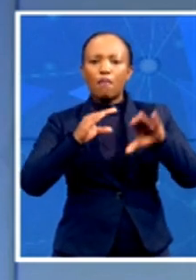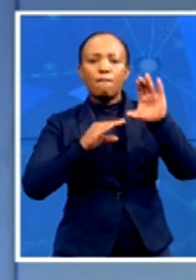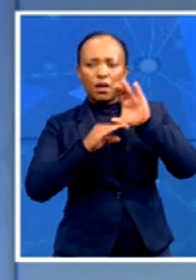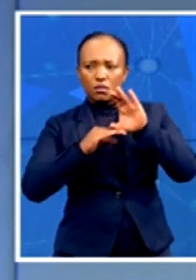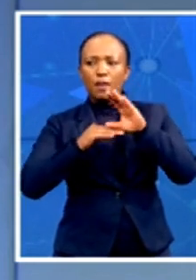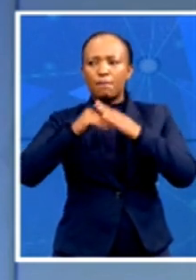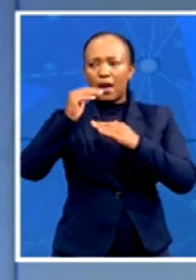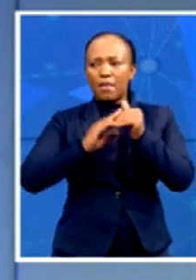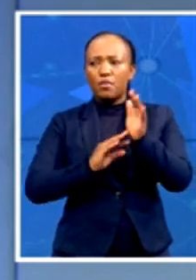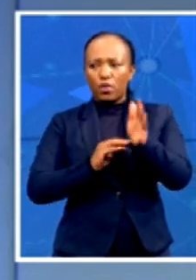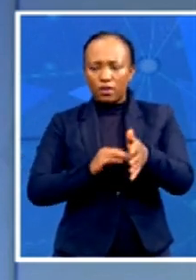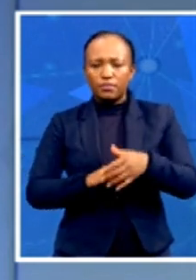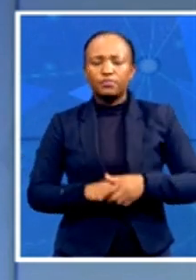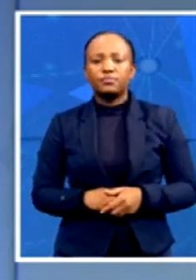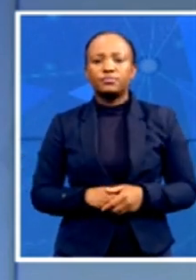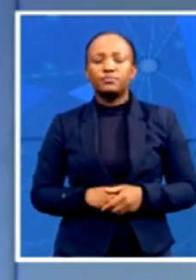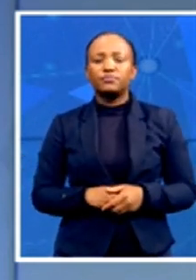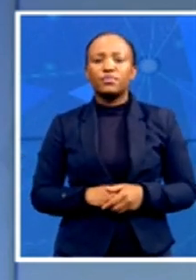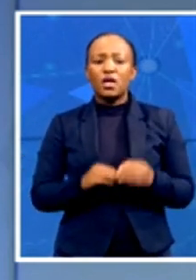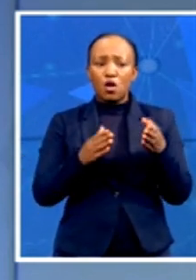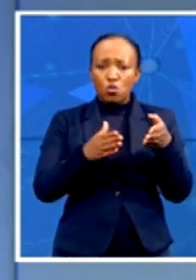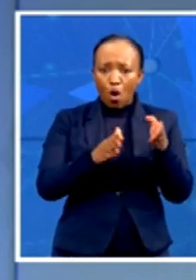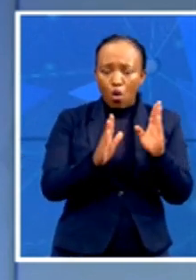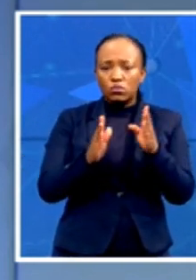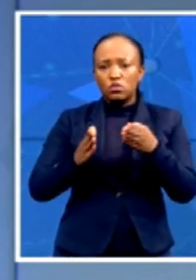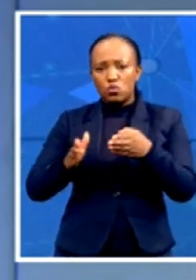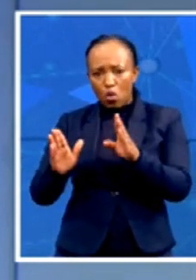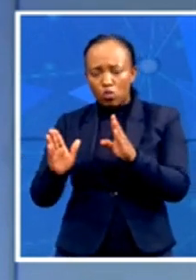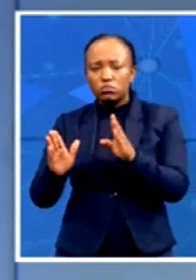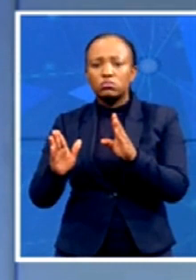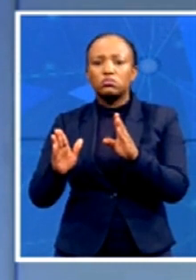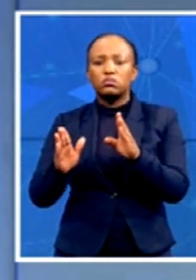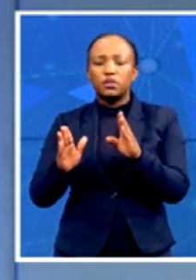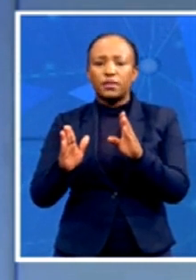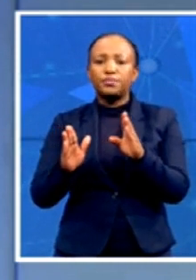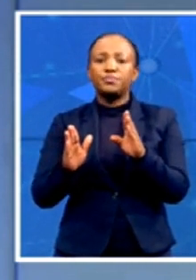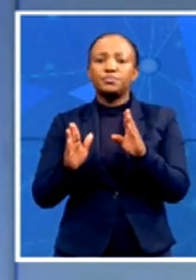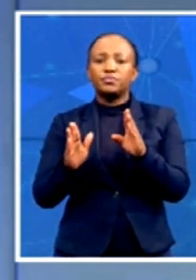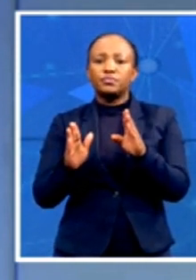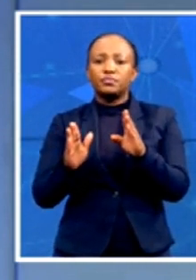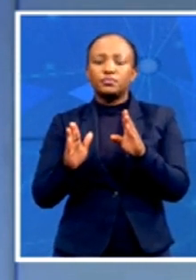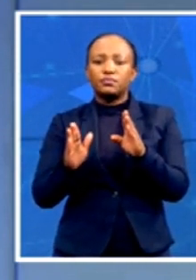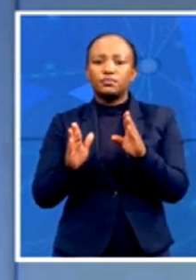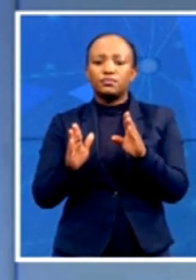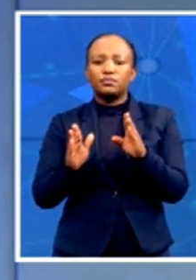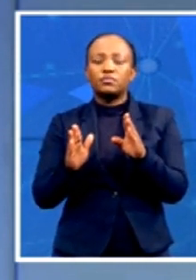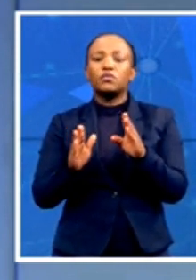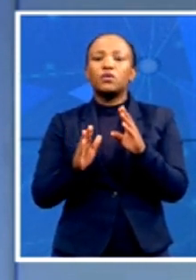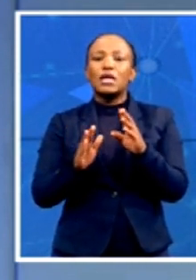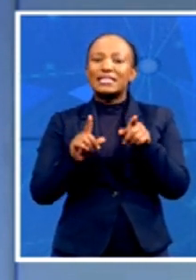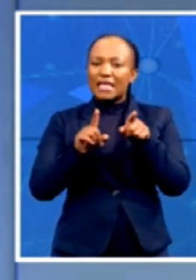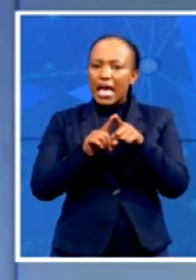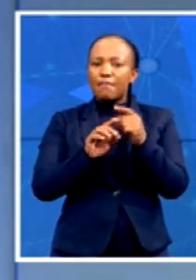road by road, repeating what she said, highway by highway, that's now